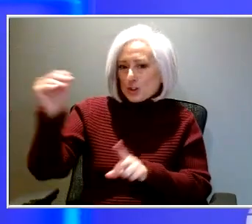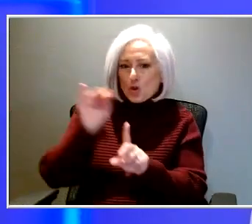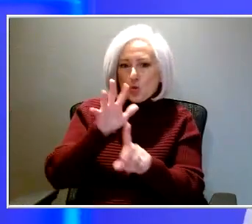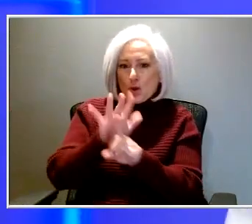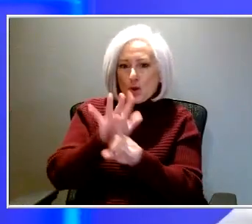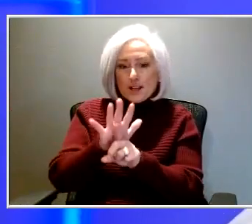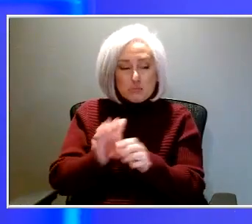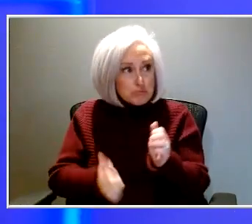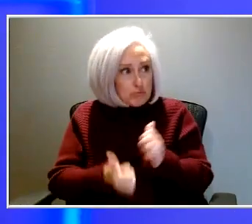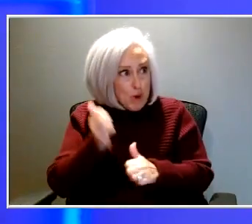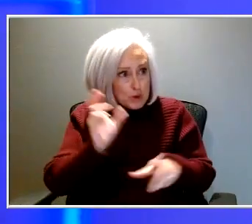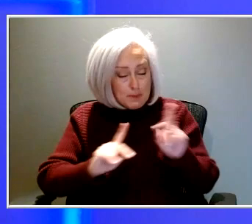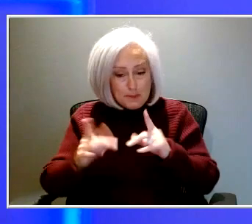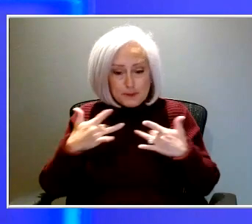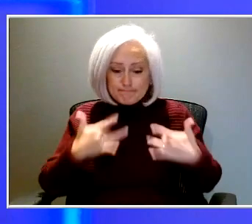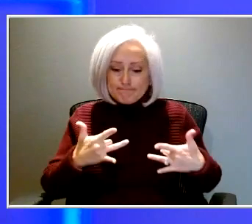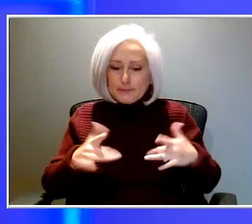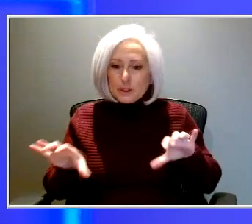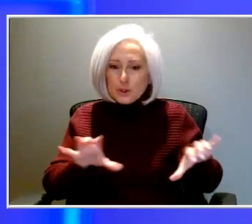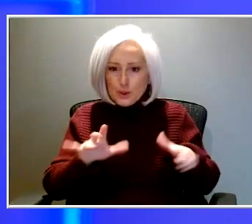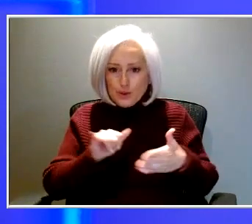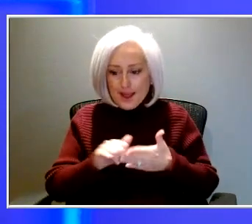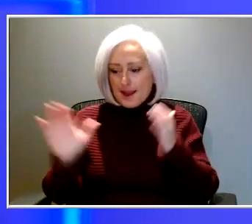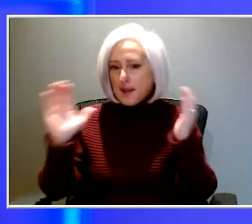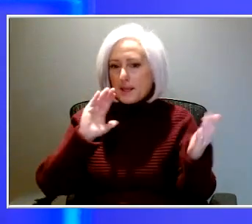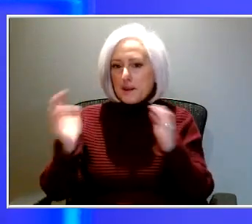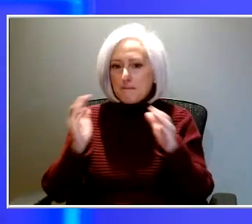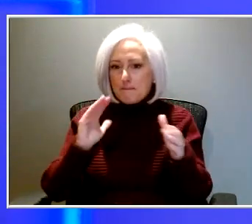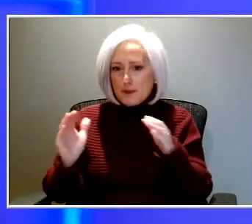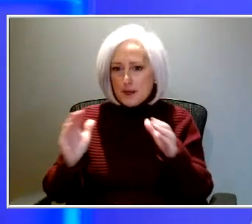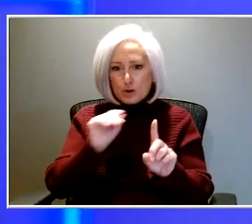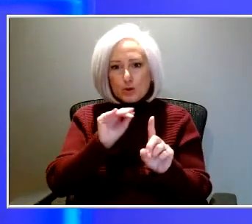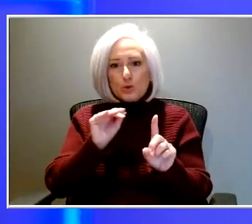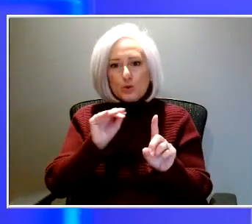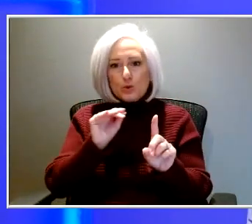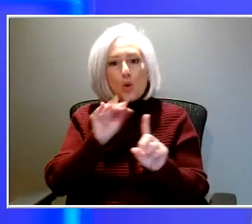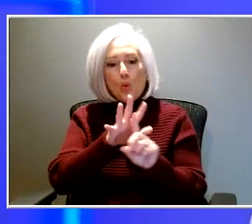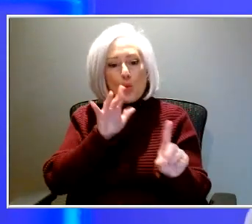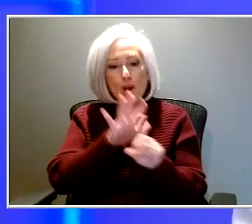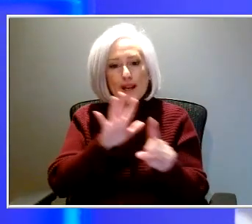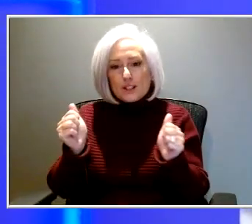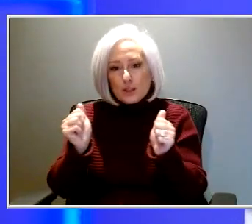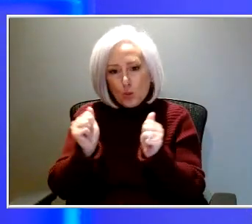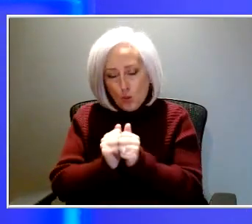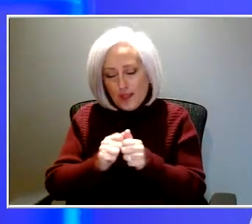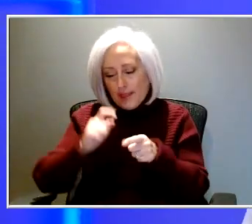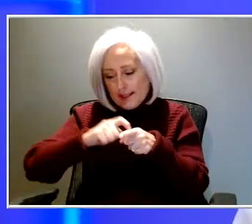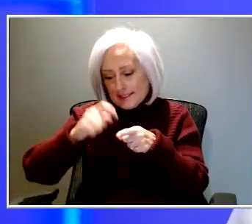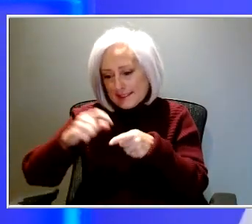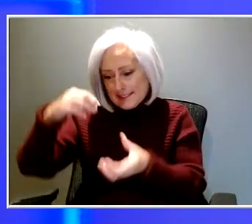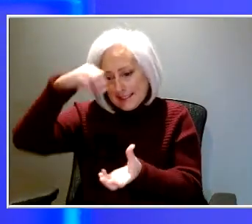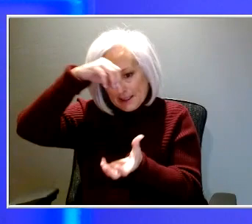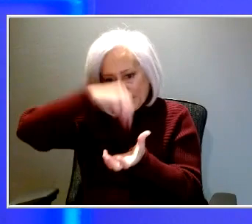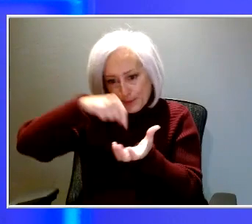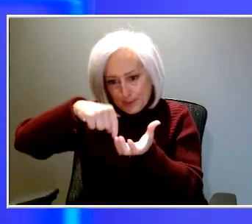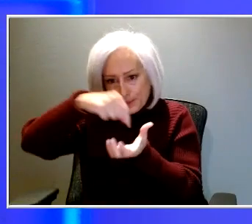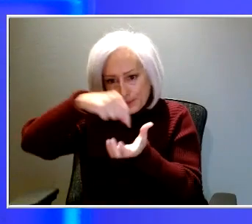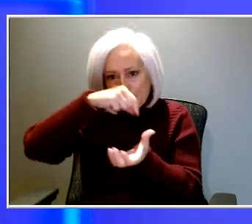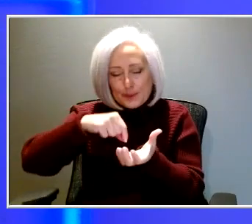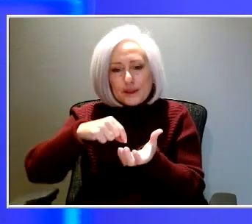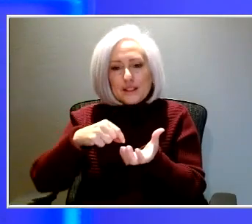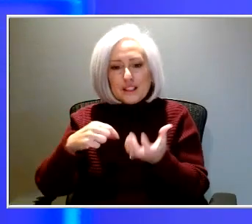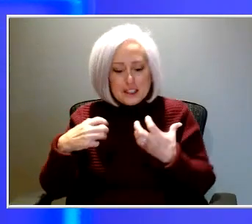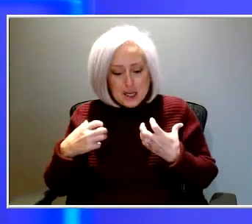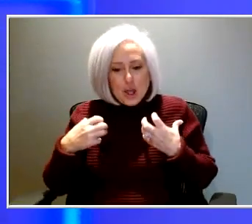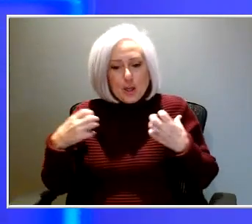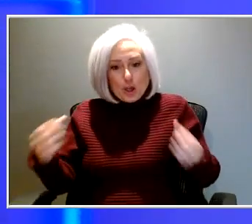in the community, versus getting radiation plus the brachytherapy procedure. And the cure rate was very different. For high-risk